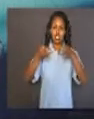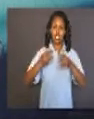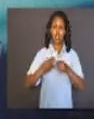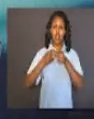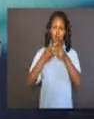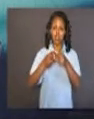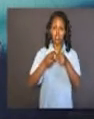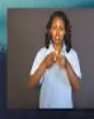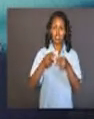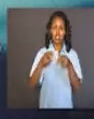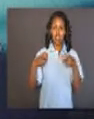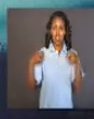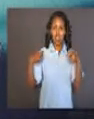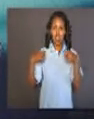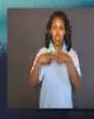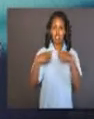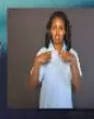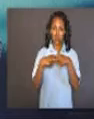called electrodes.